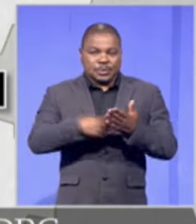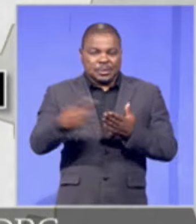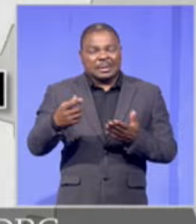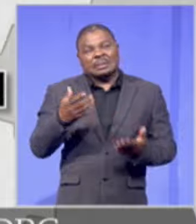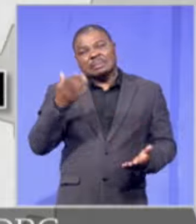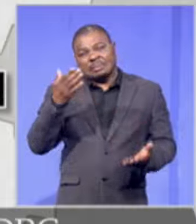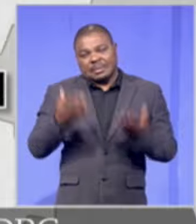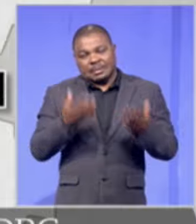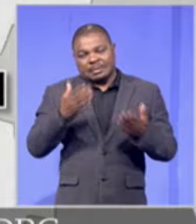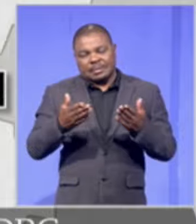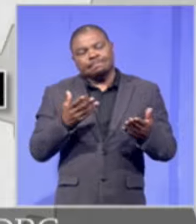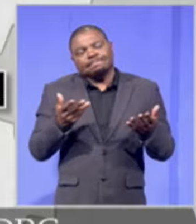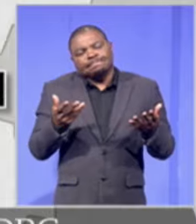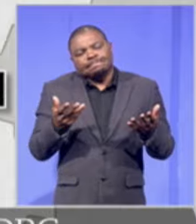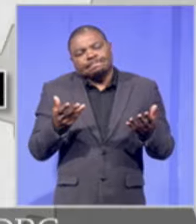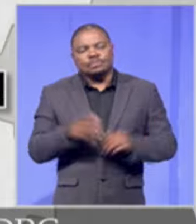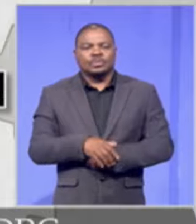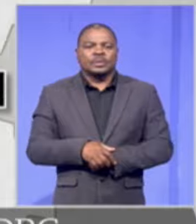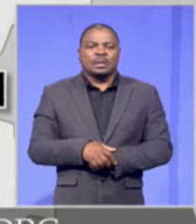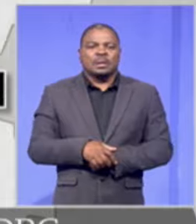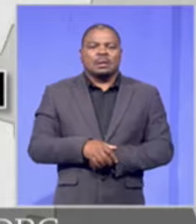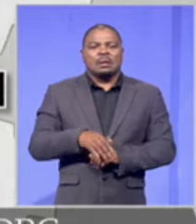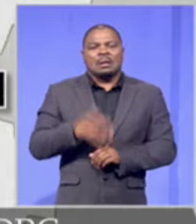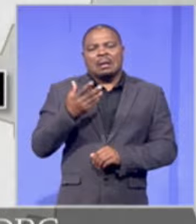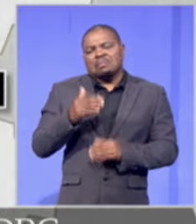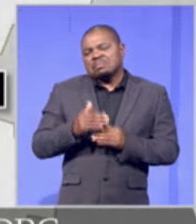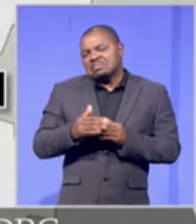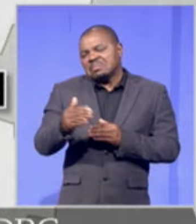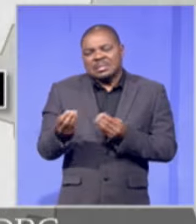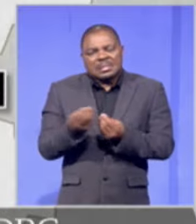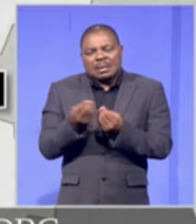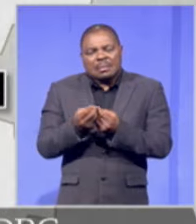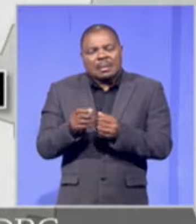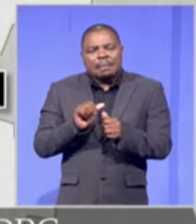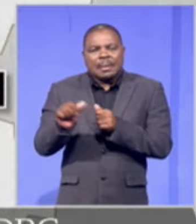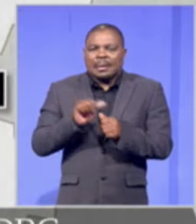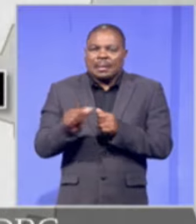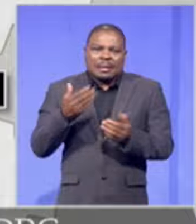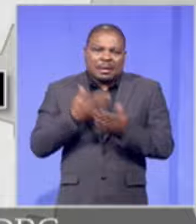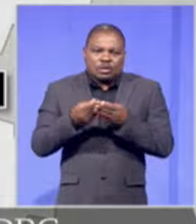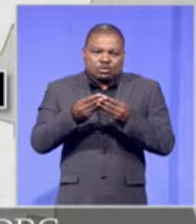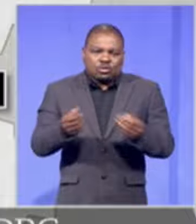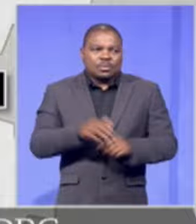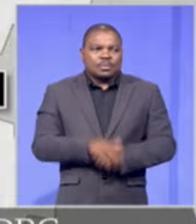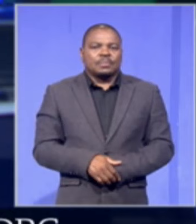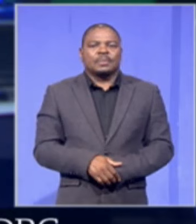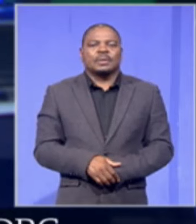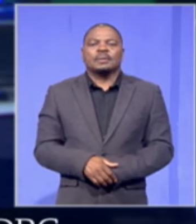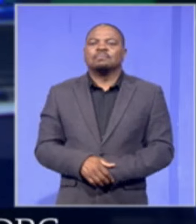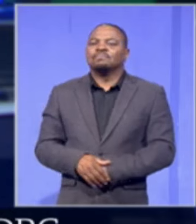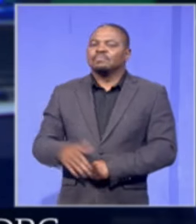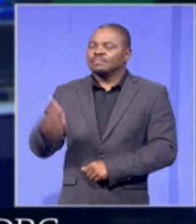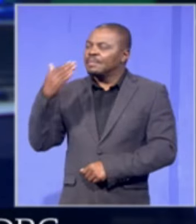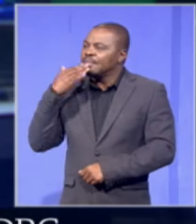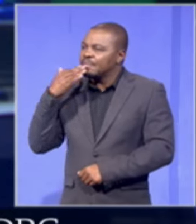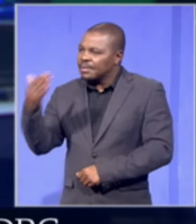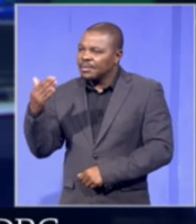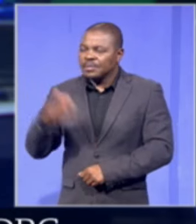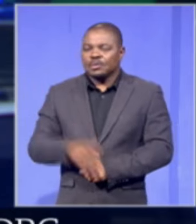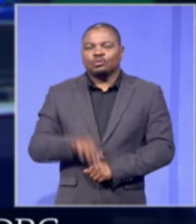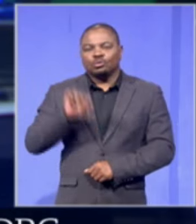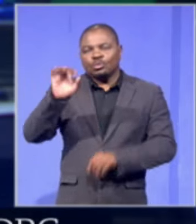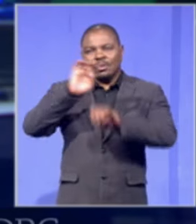le mohlomong musinyana o thunyang o isang ho tharollo. Ha re lebohe Sophie, ha re lebohile